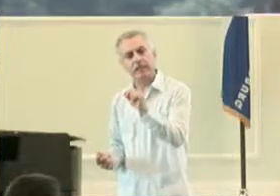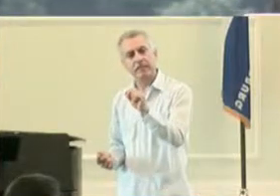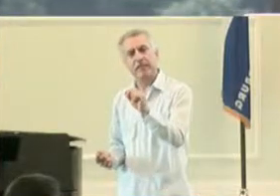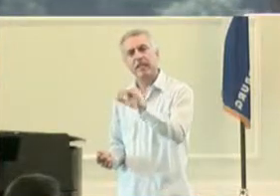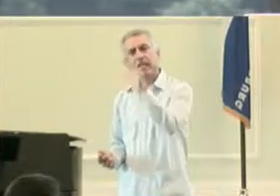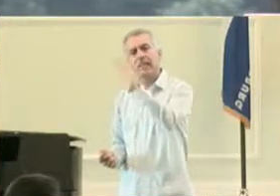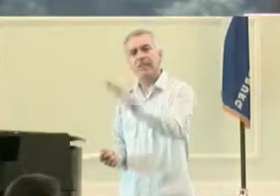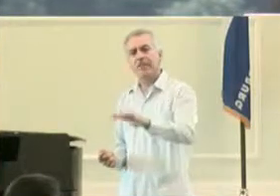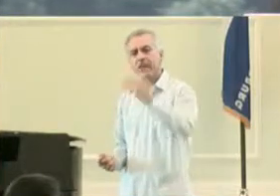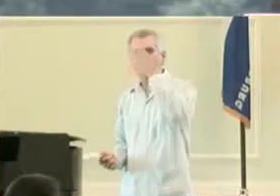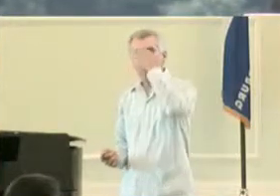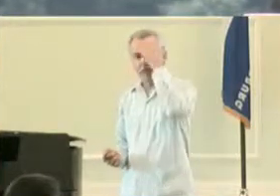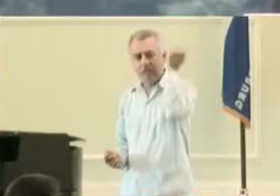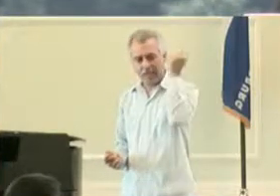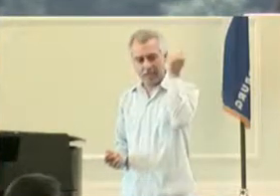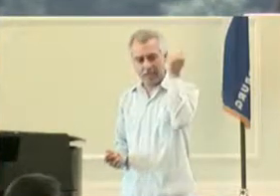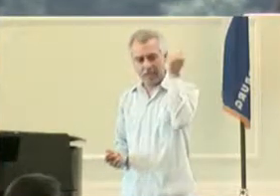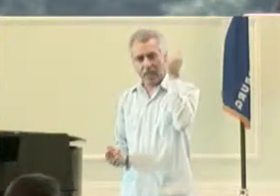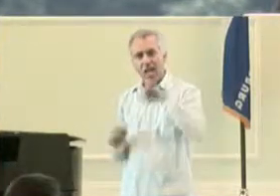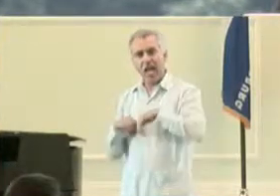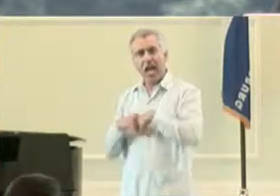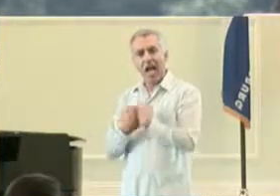forget what God has done for you.